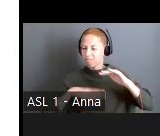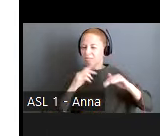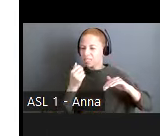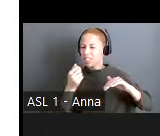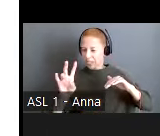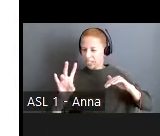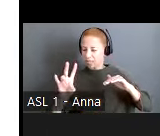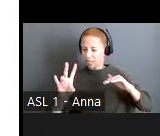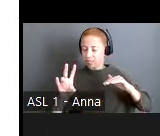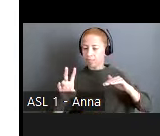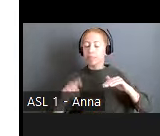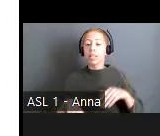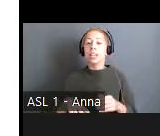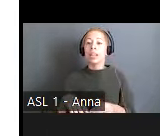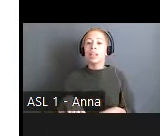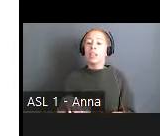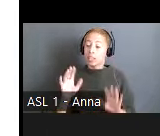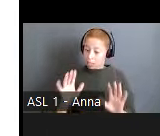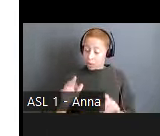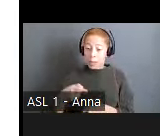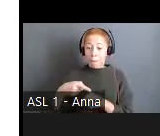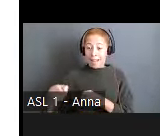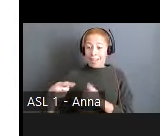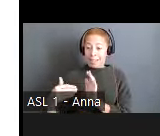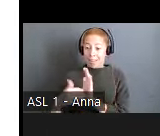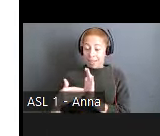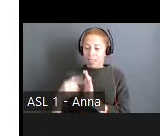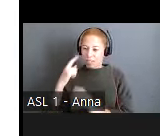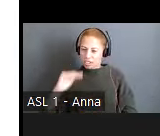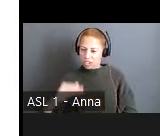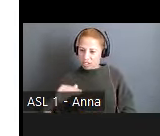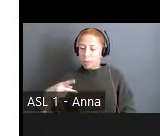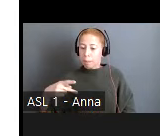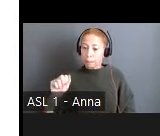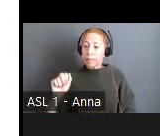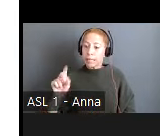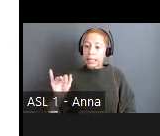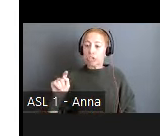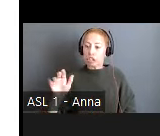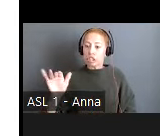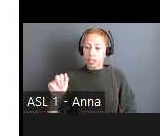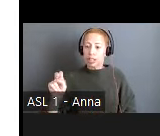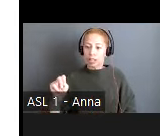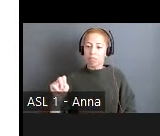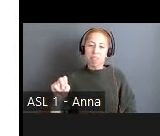that we had one pediatrician, a specialist doctor in child and youth for about every